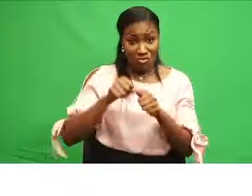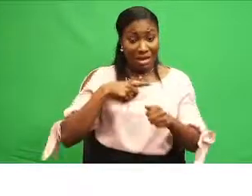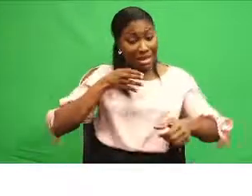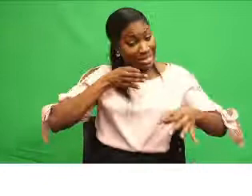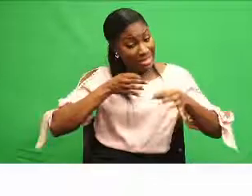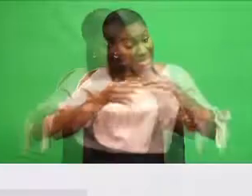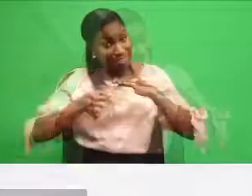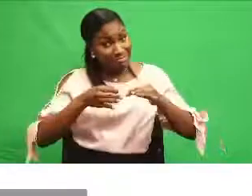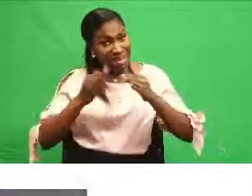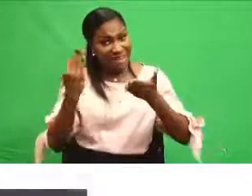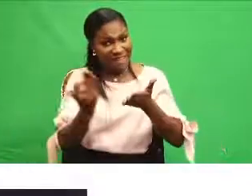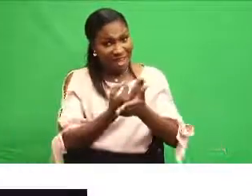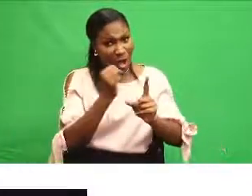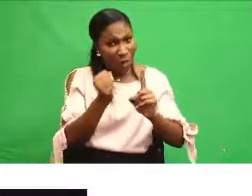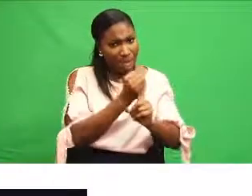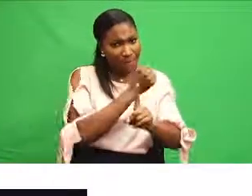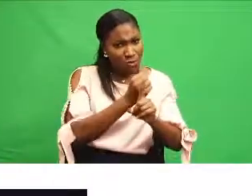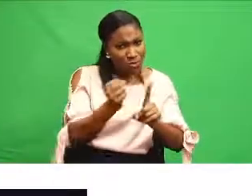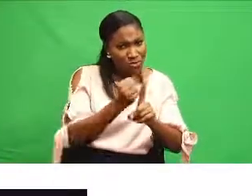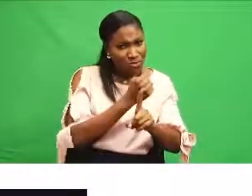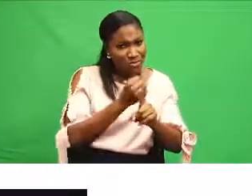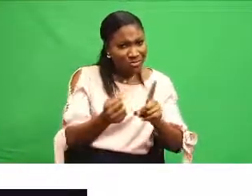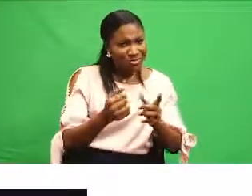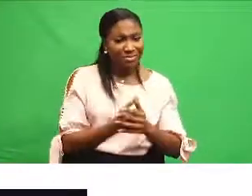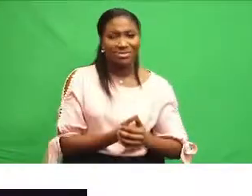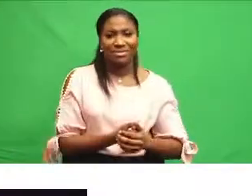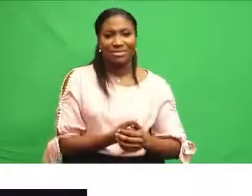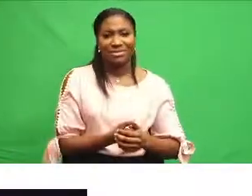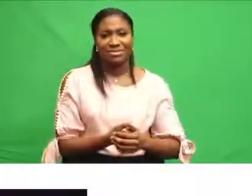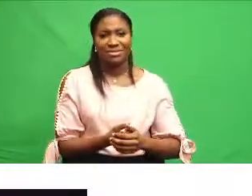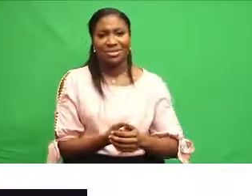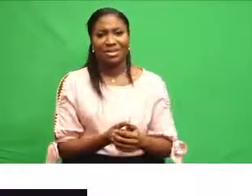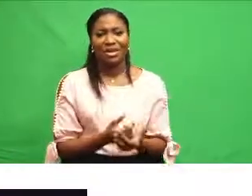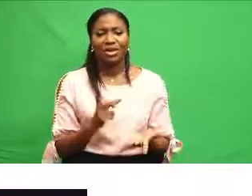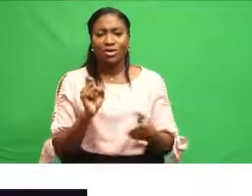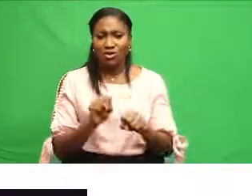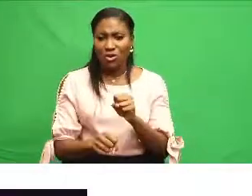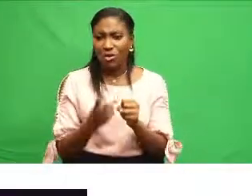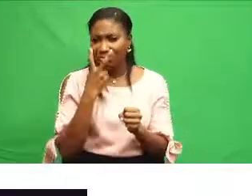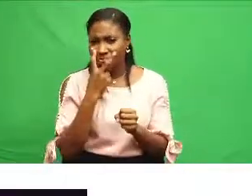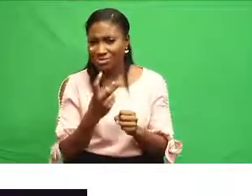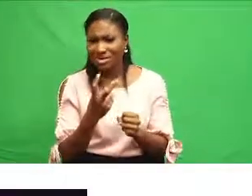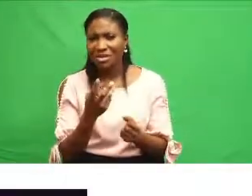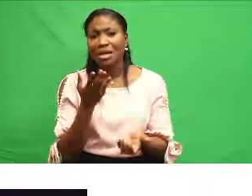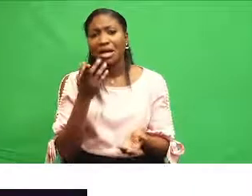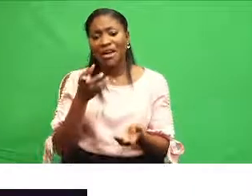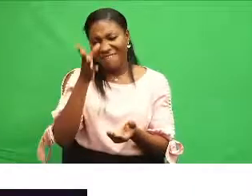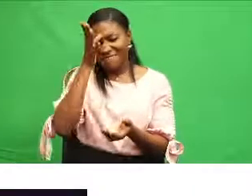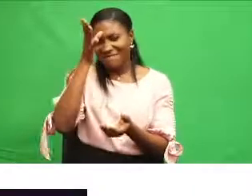EFA, there are times when it is not necessarily the case. So we don't rush to judgment, because maybe it was